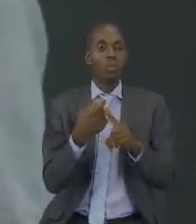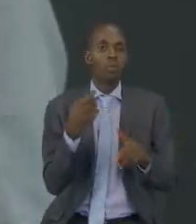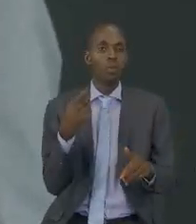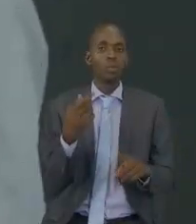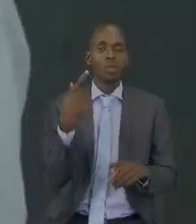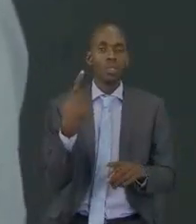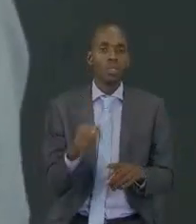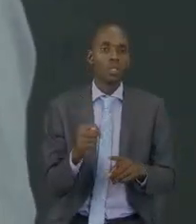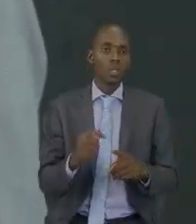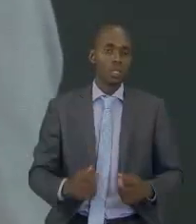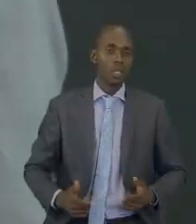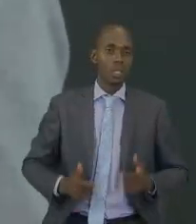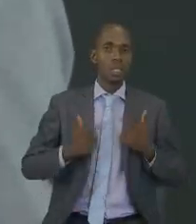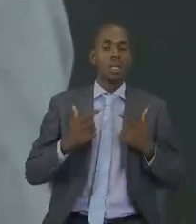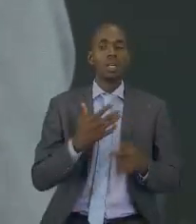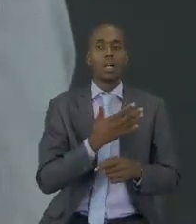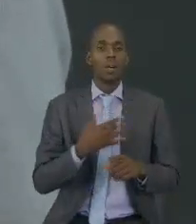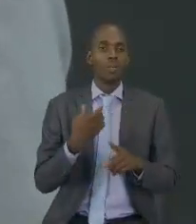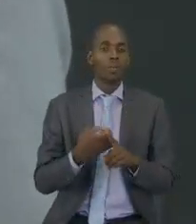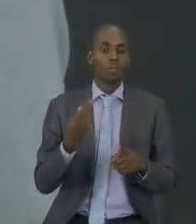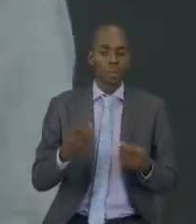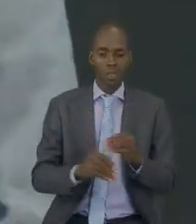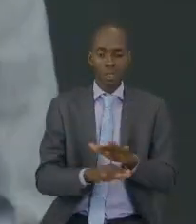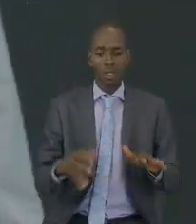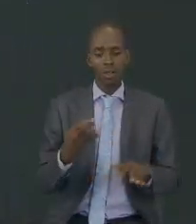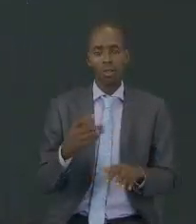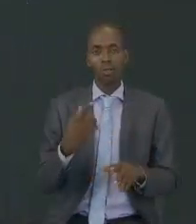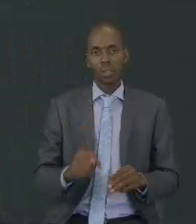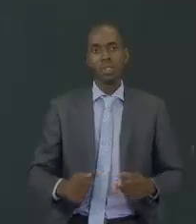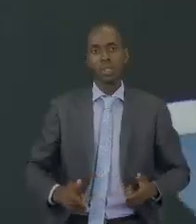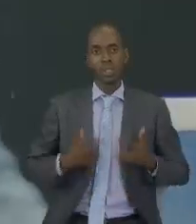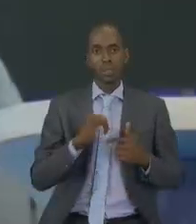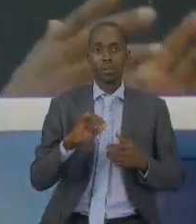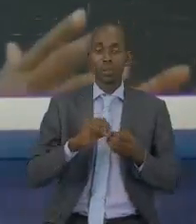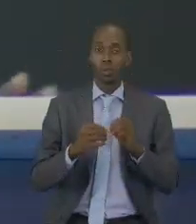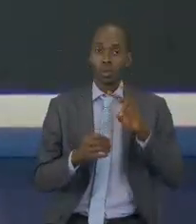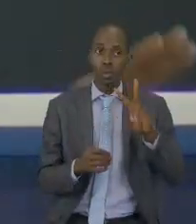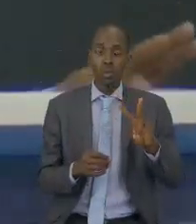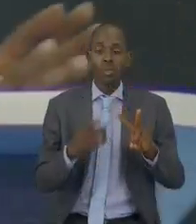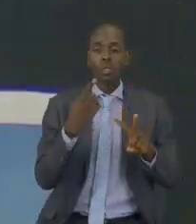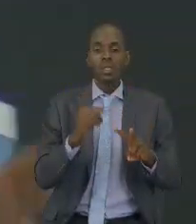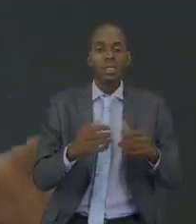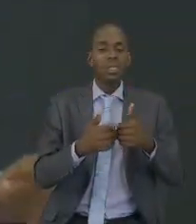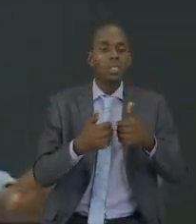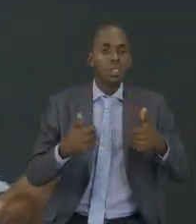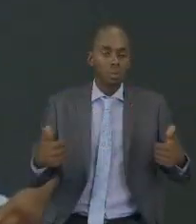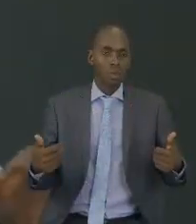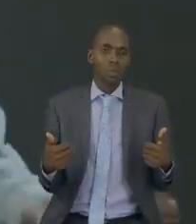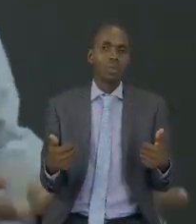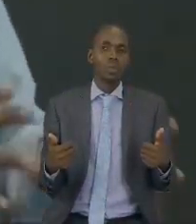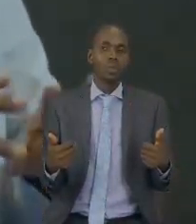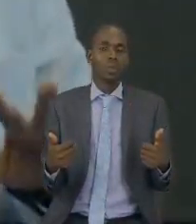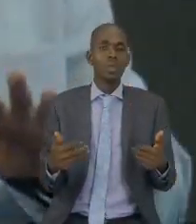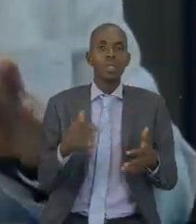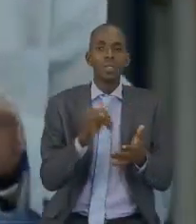the life and from the land of the living. Number two, the separation really that